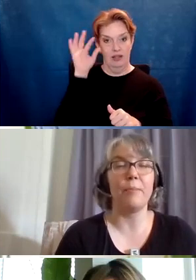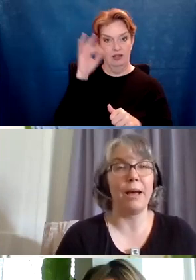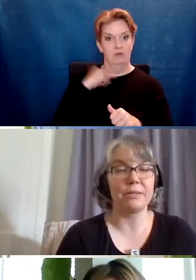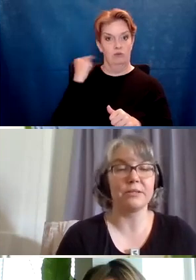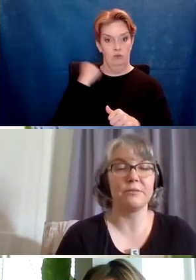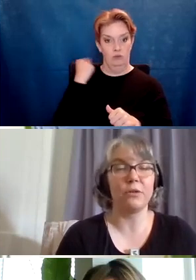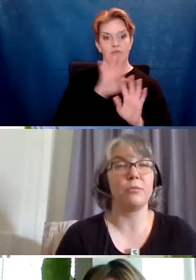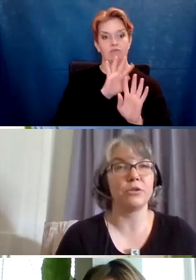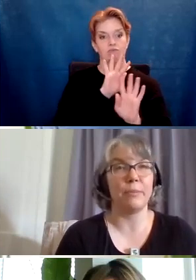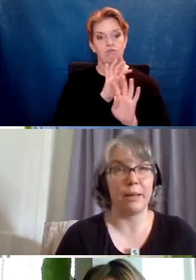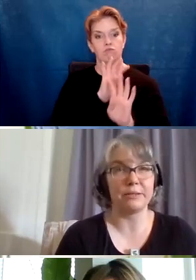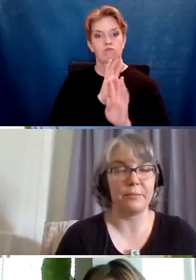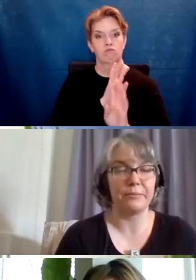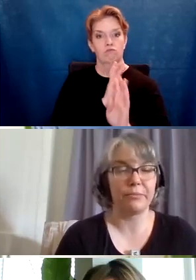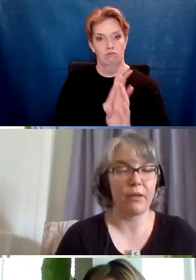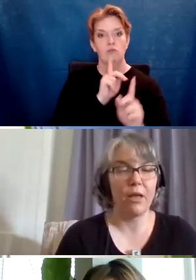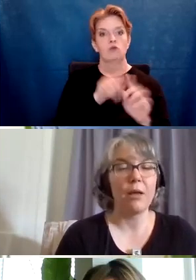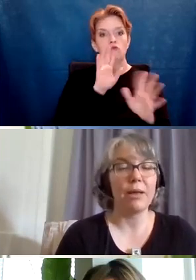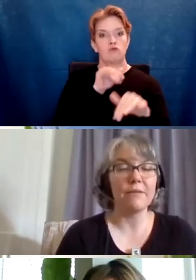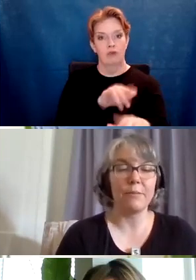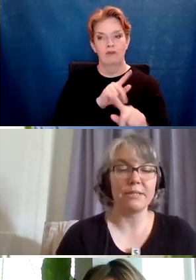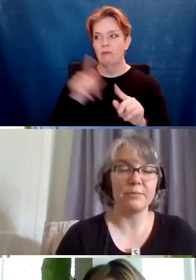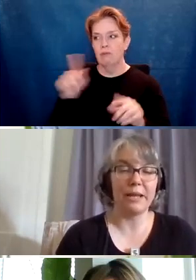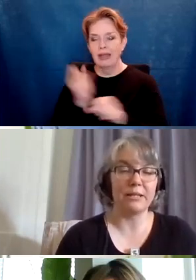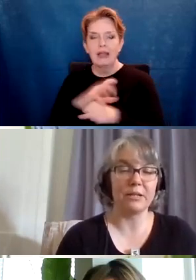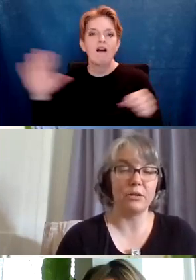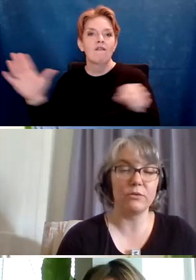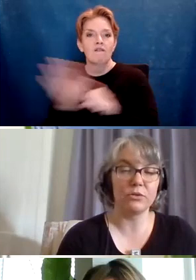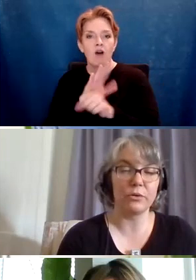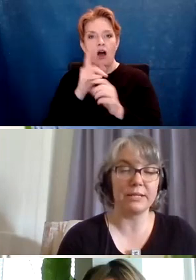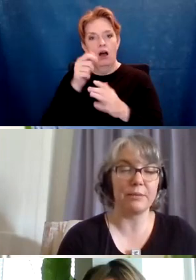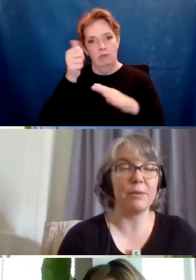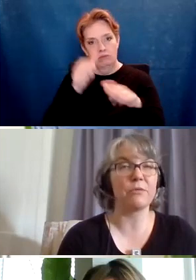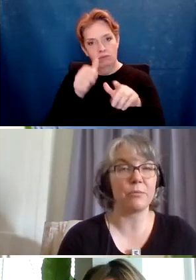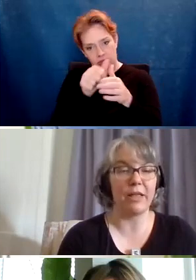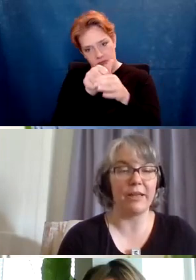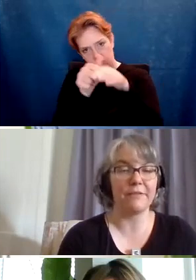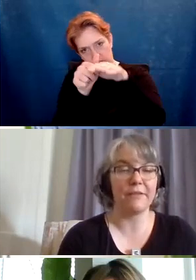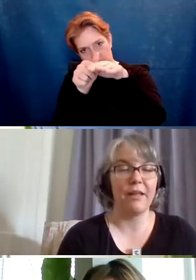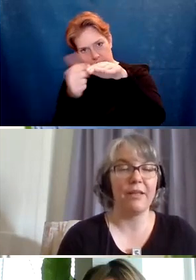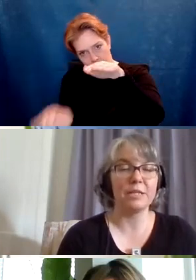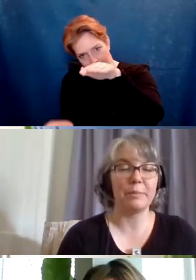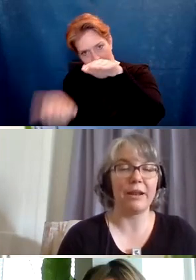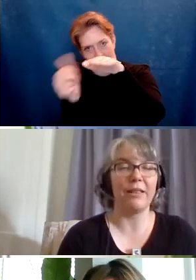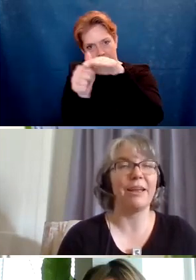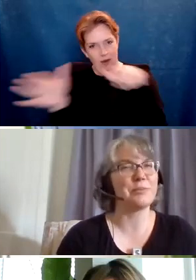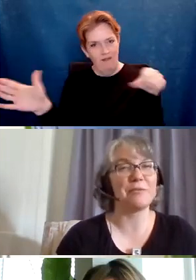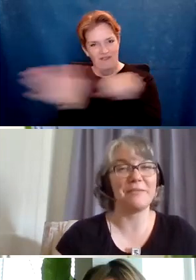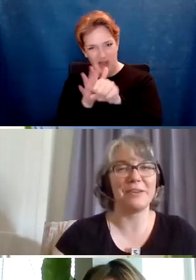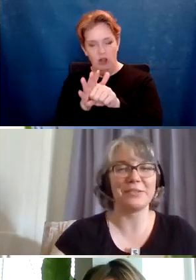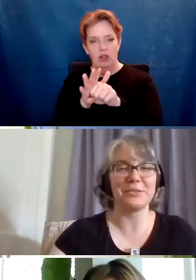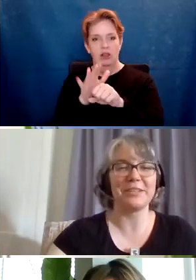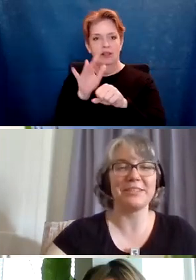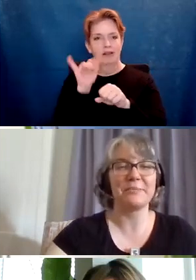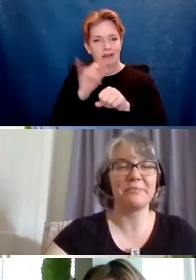receiving a Baptist full immersion baptism. Many of Clementine's paintings include stories and people from her life. This panel has one of